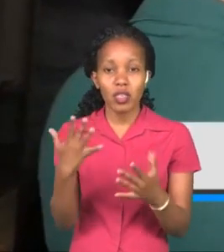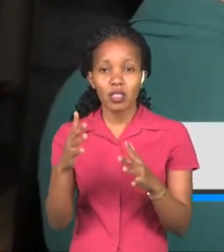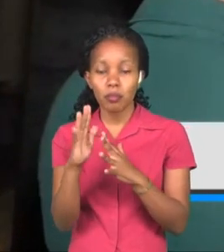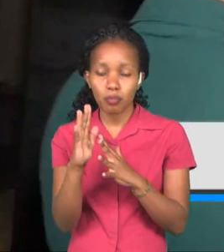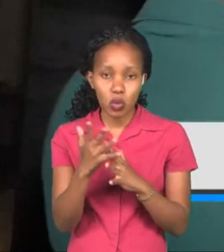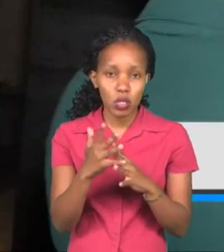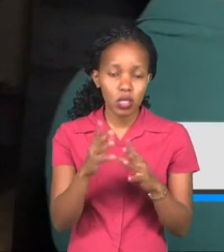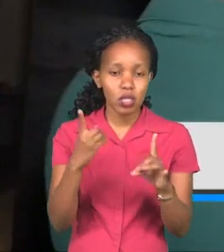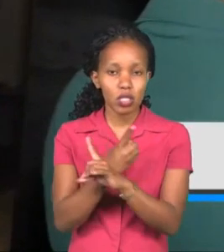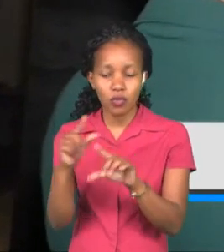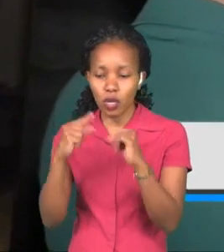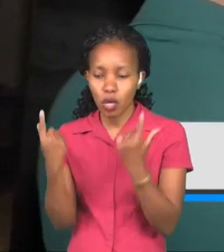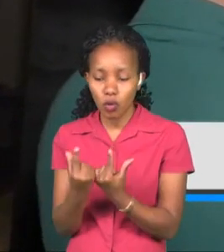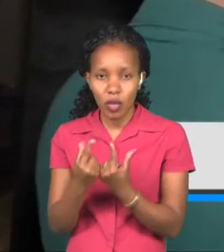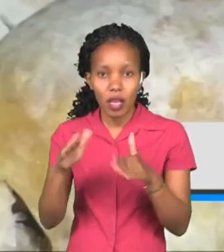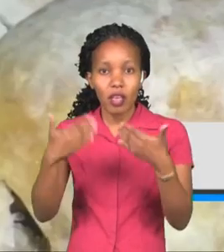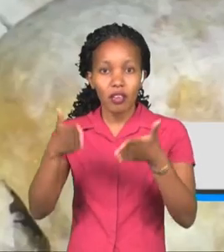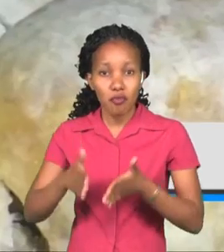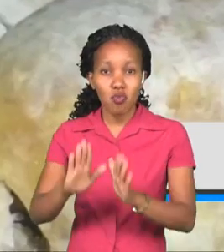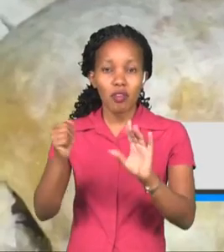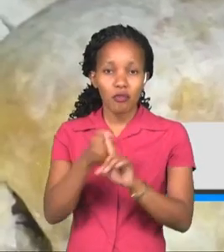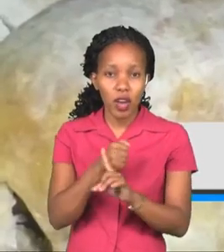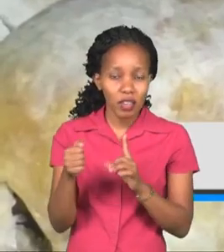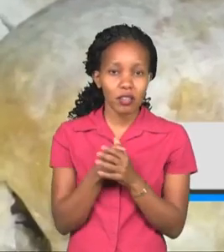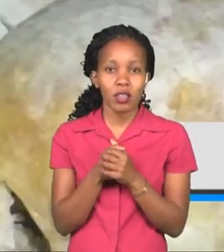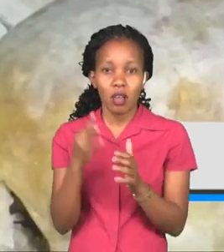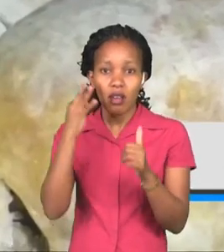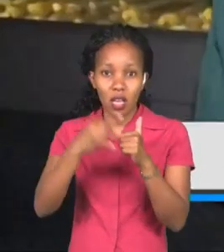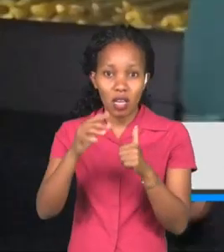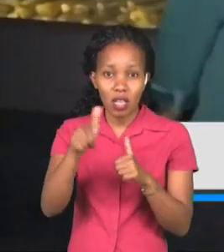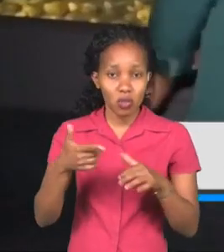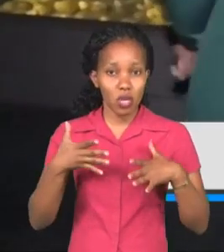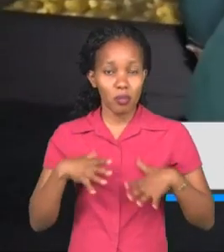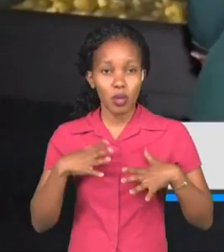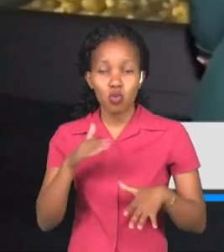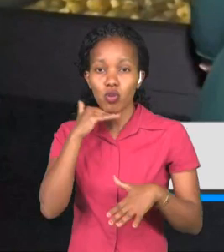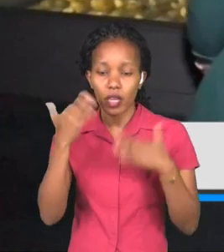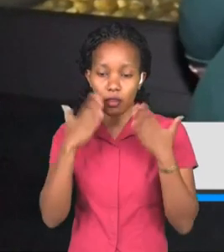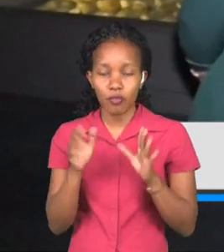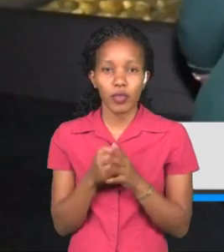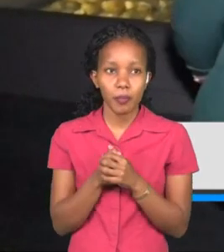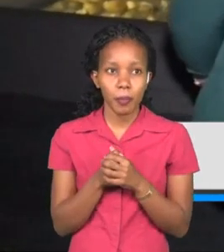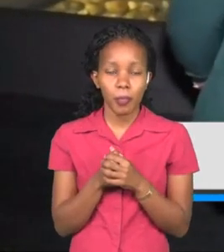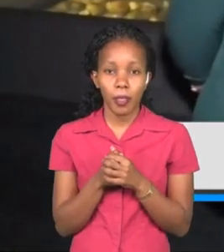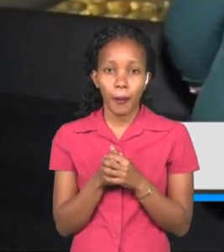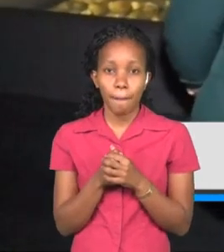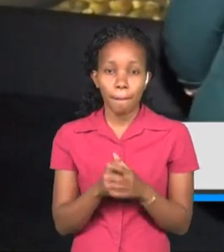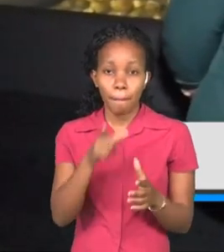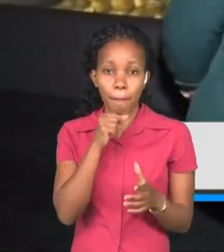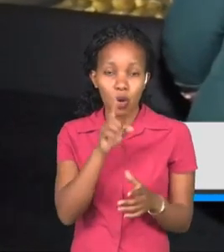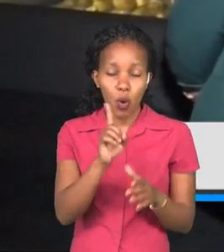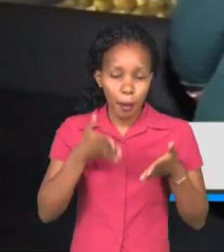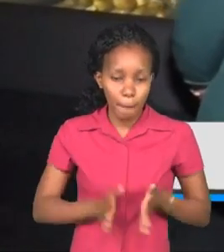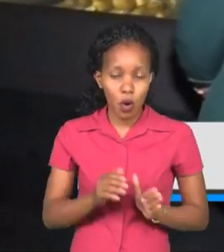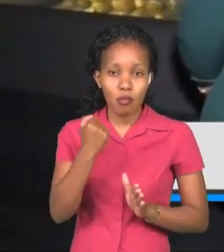groups paved the way for the massacre of at least 800,000 people. Emmanuel Habumugiza was born in